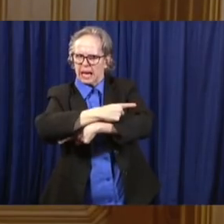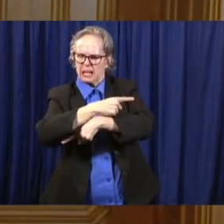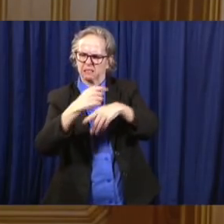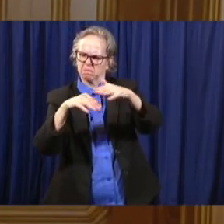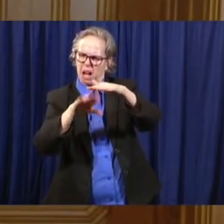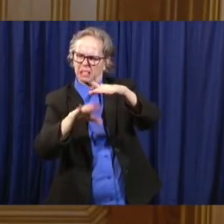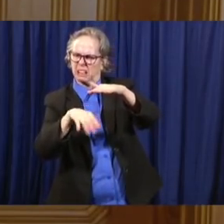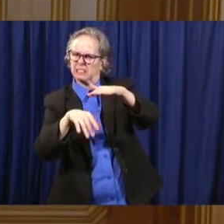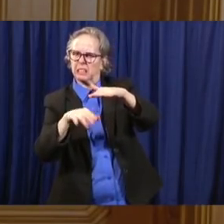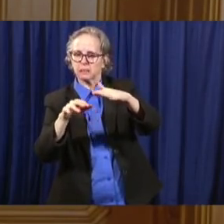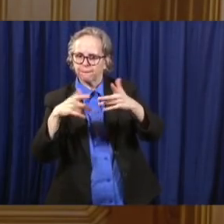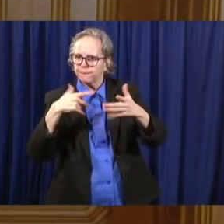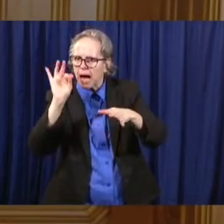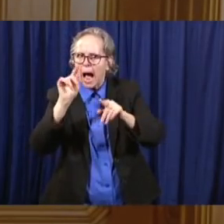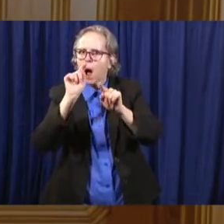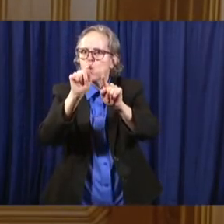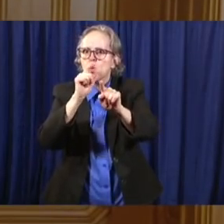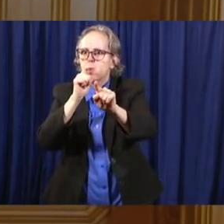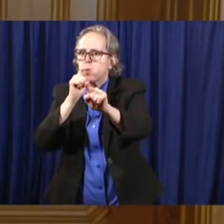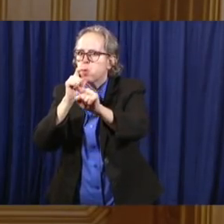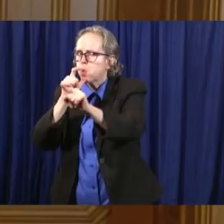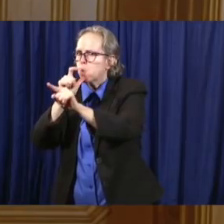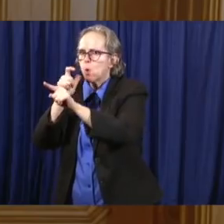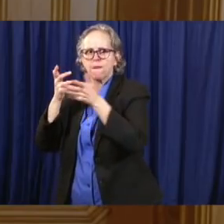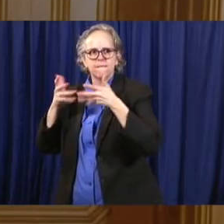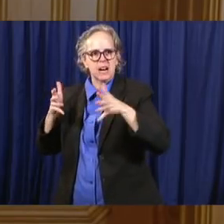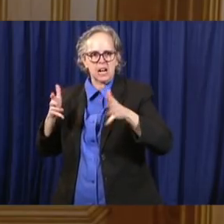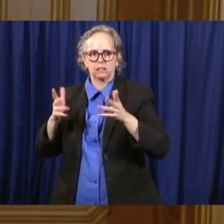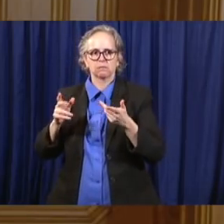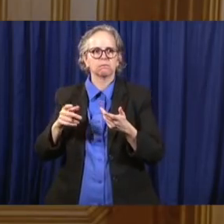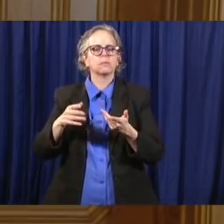less of being released anyway.